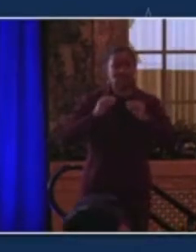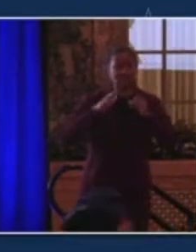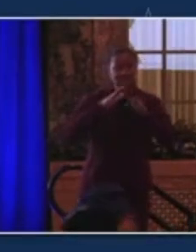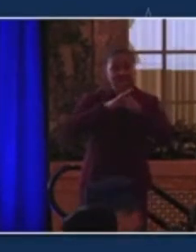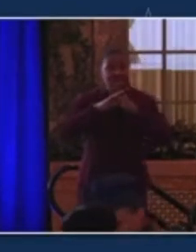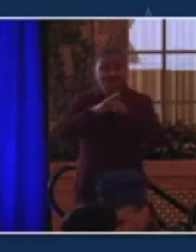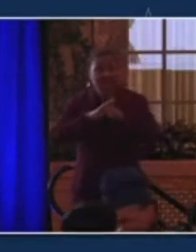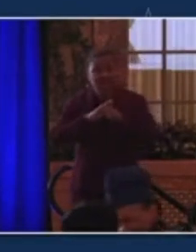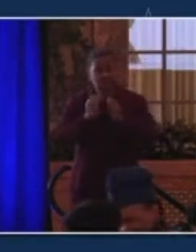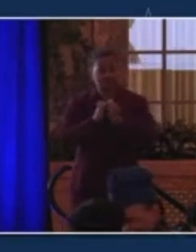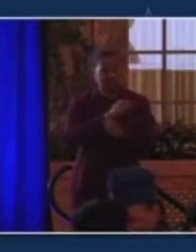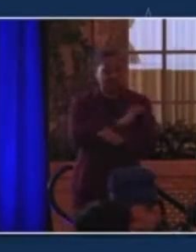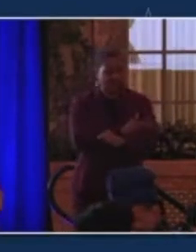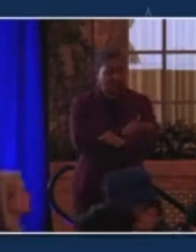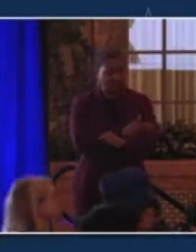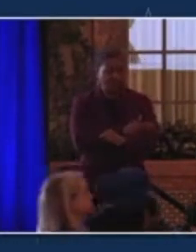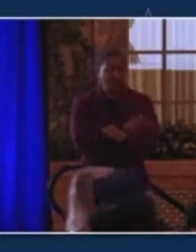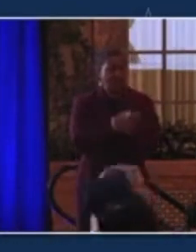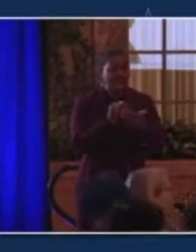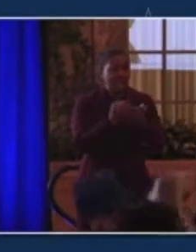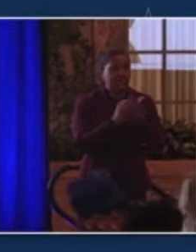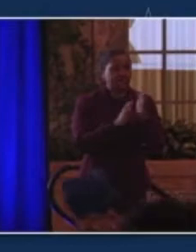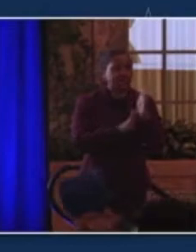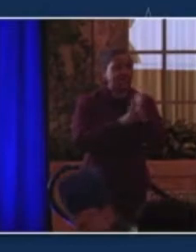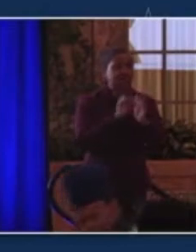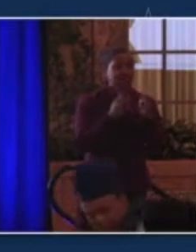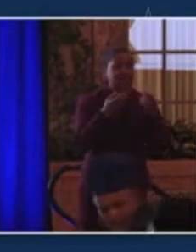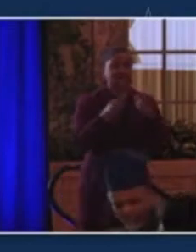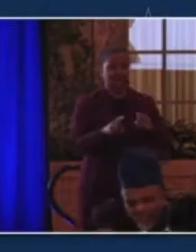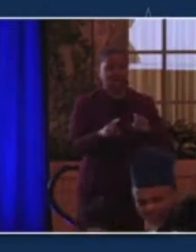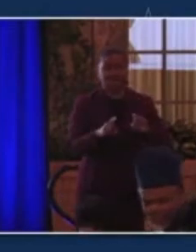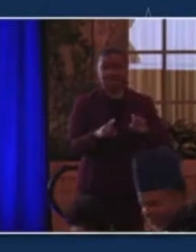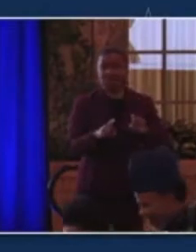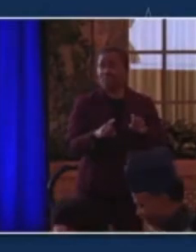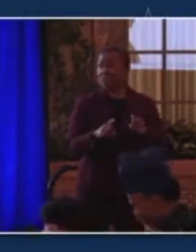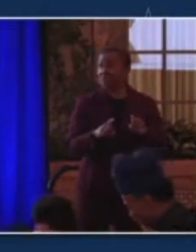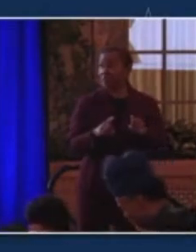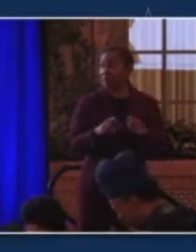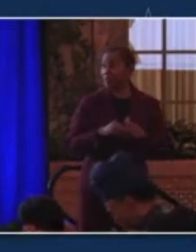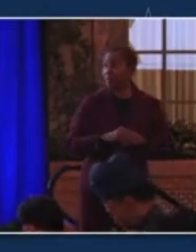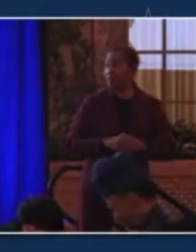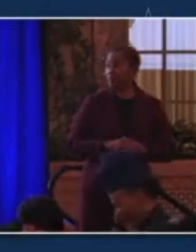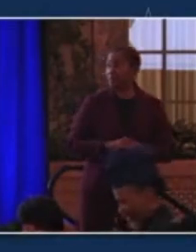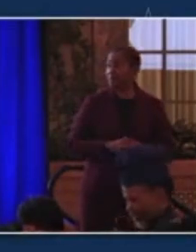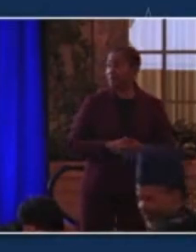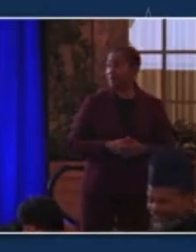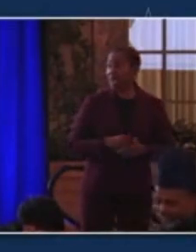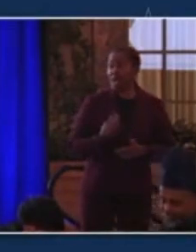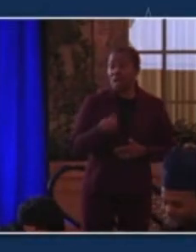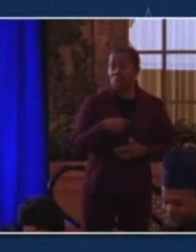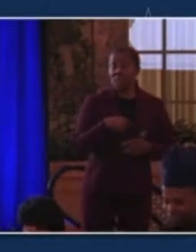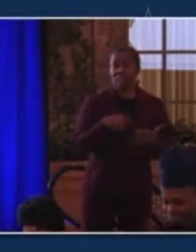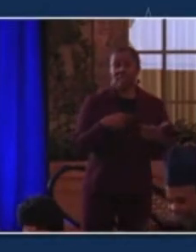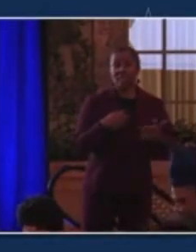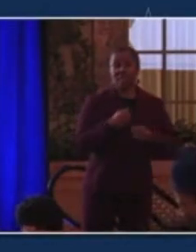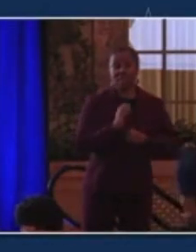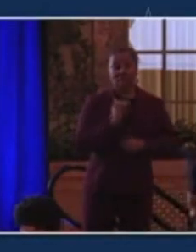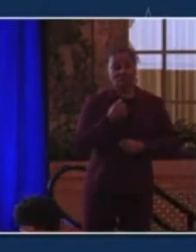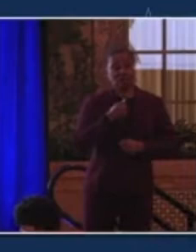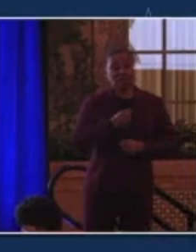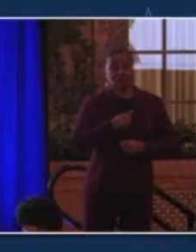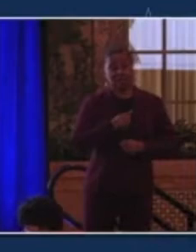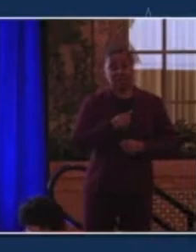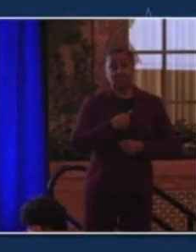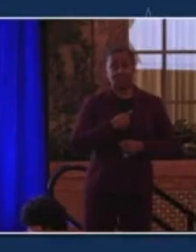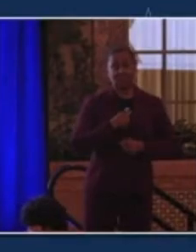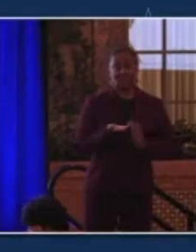city where economic development can happen in the poorest neighborhoods of the city, in which we can remake ourselves time